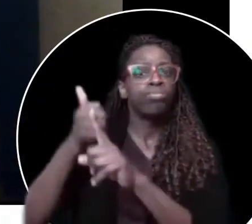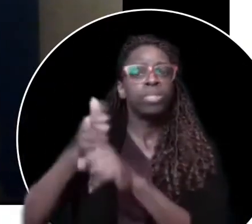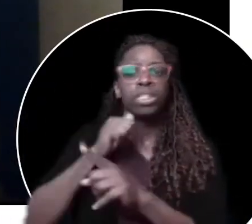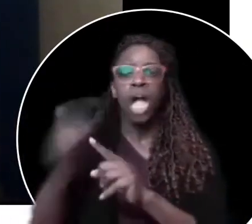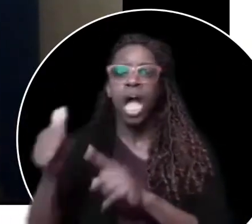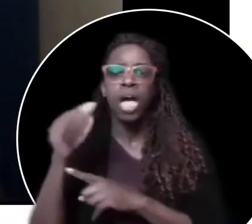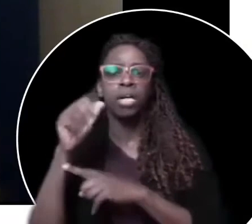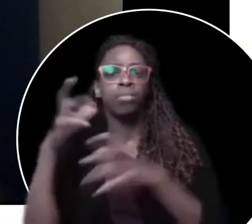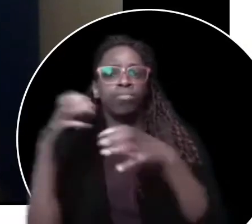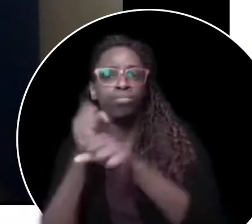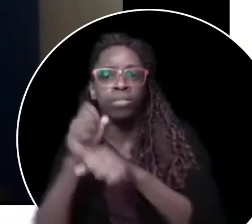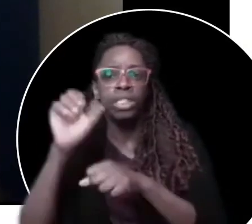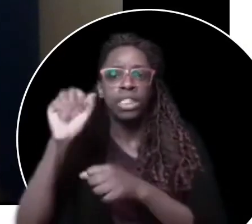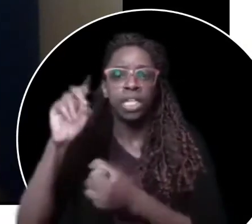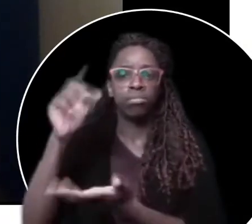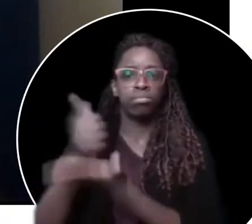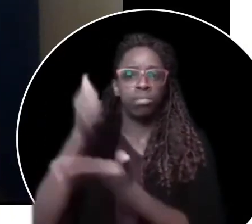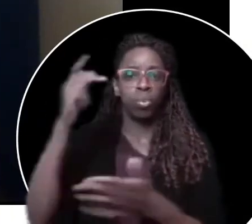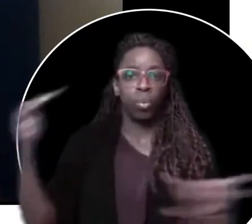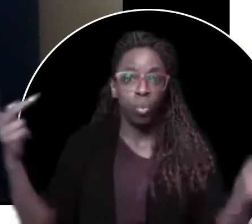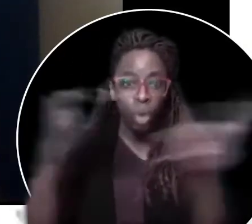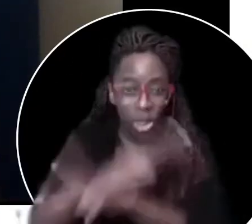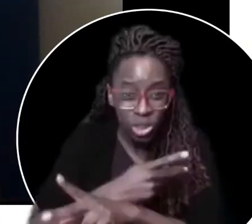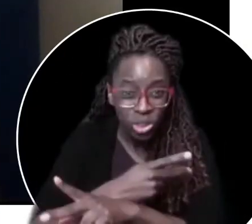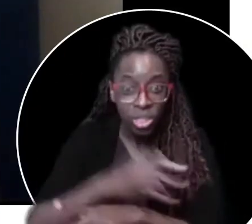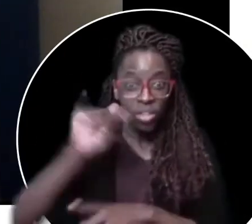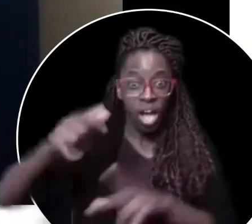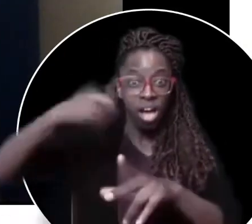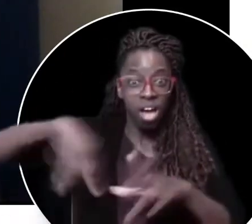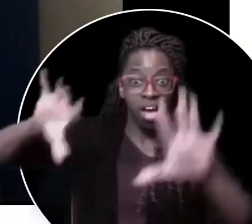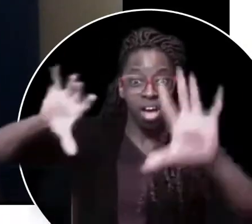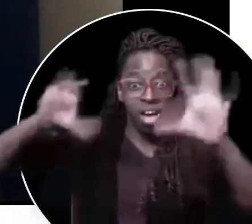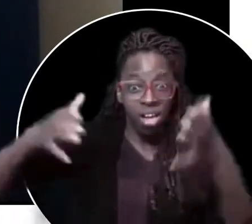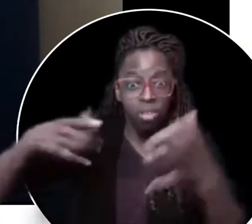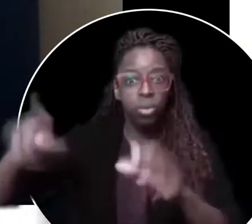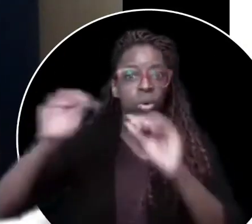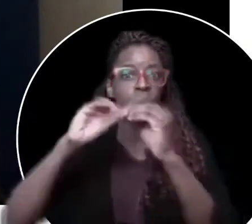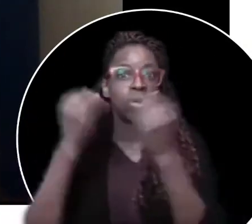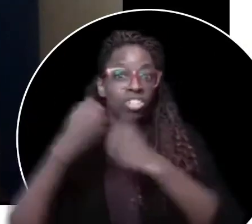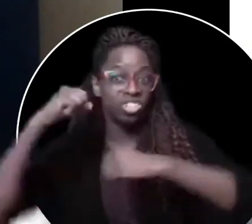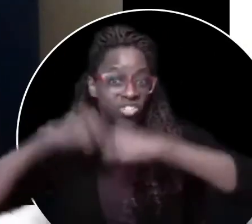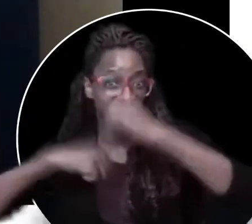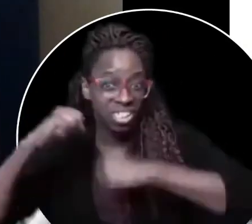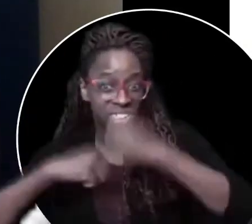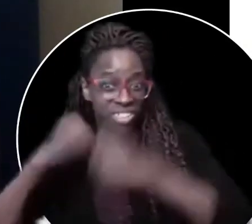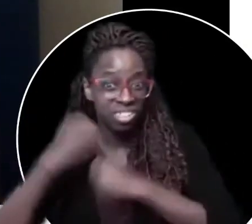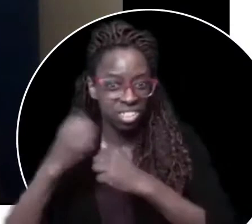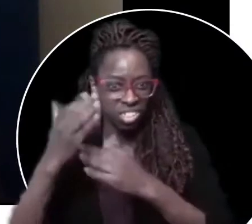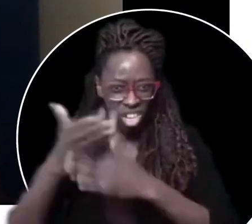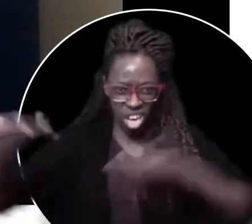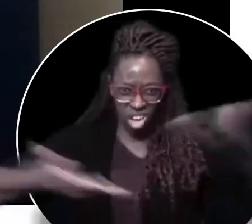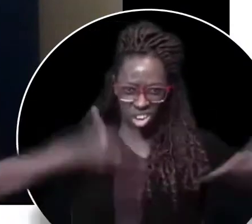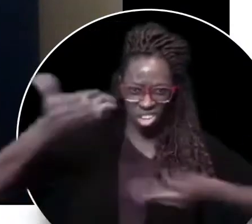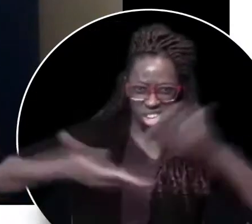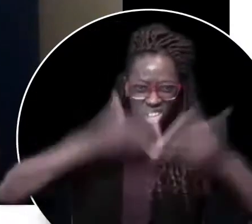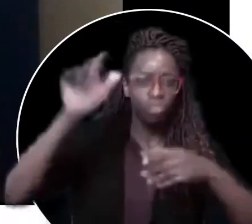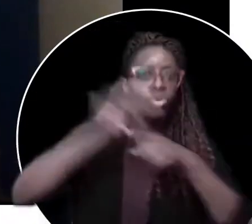history and valuations of art, science, and literature that are biased, racialized, flawed,